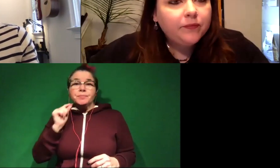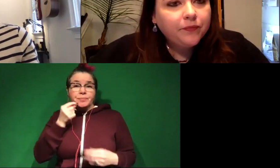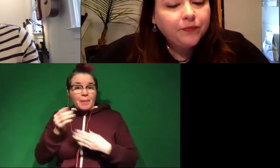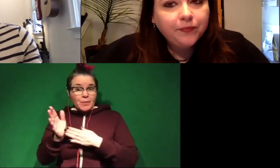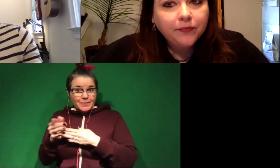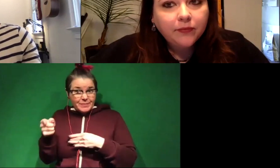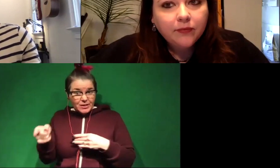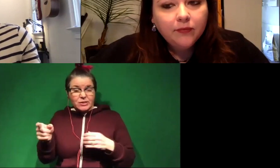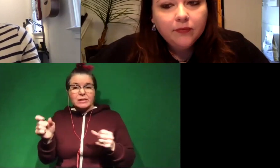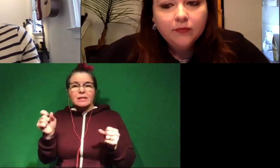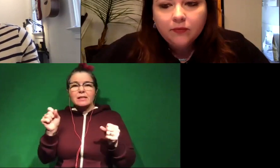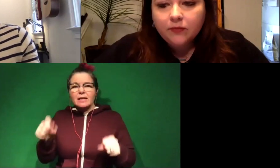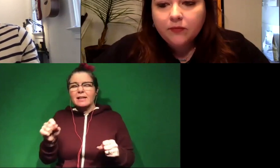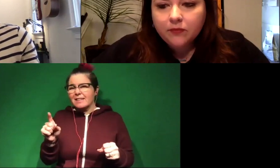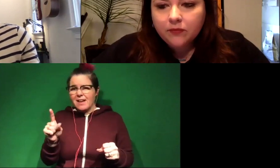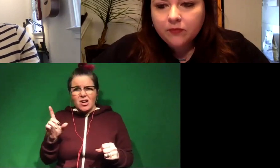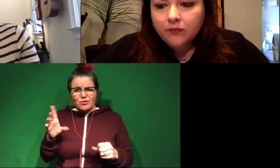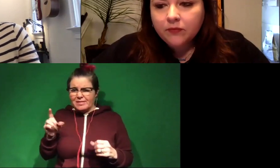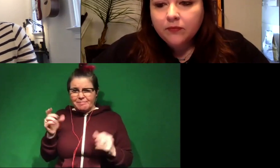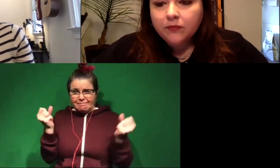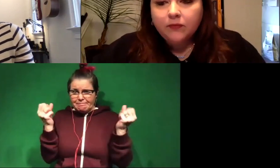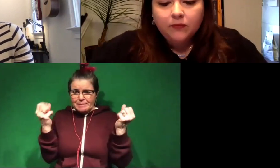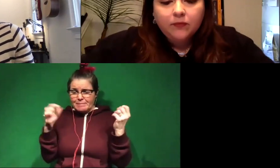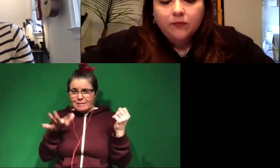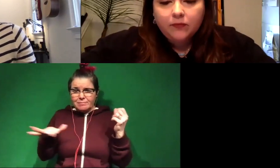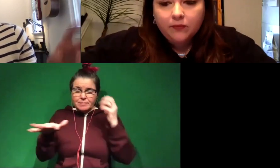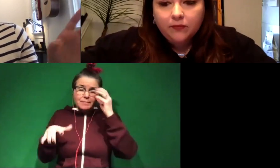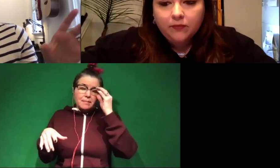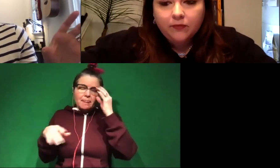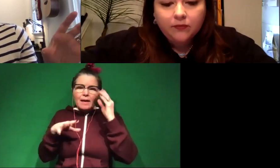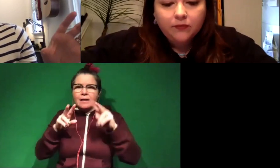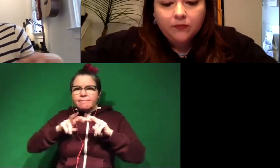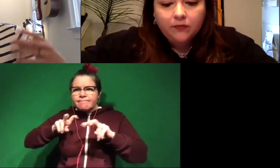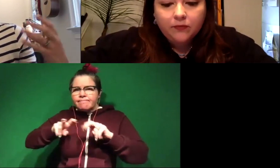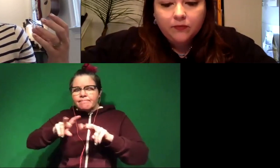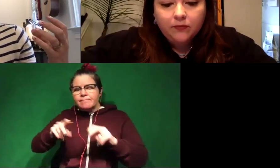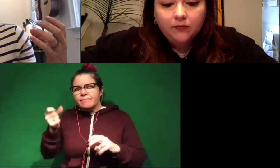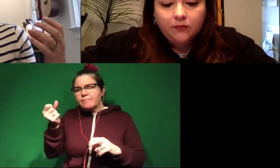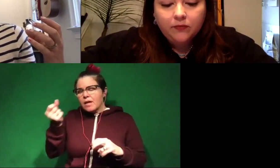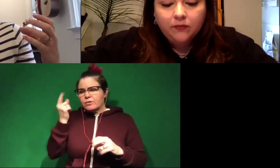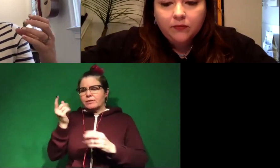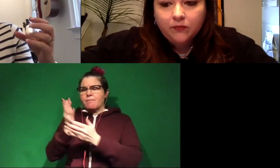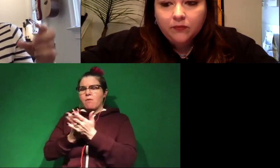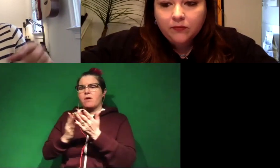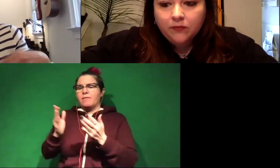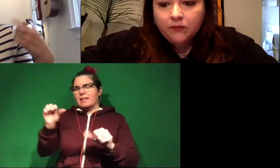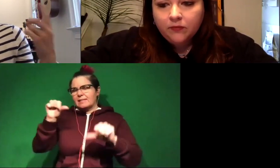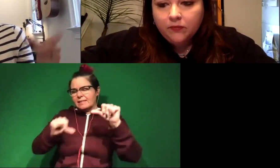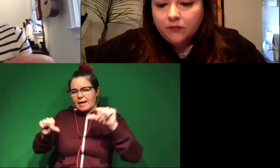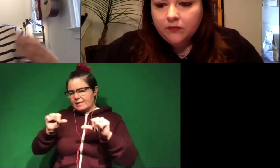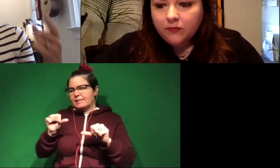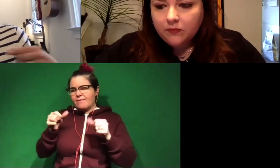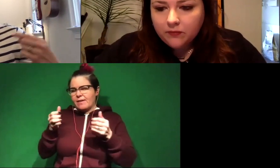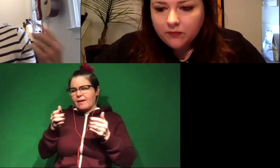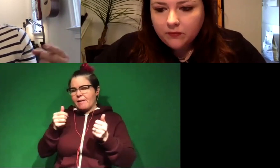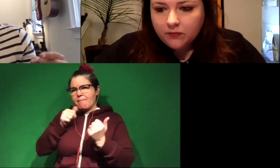can do that on hundreds of animals very quickly and understand. Part of the scientific method is to repeat